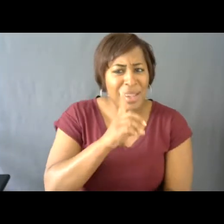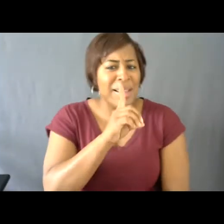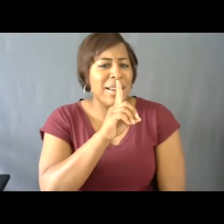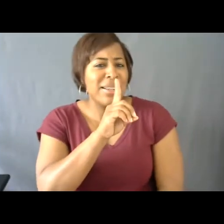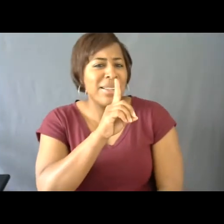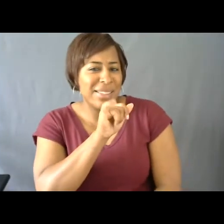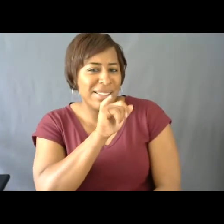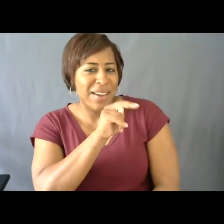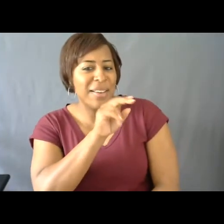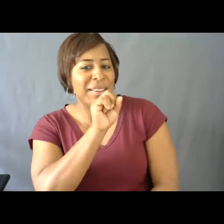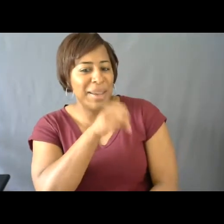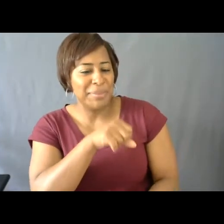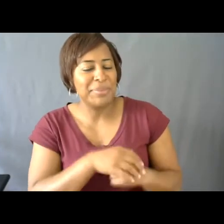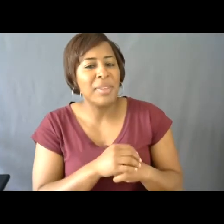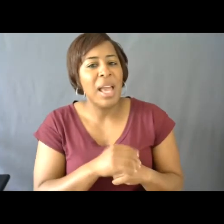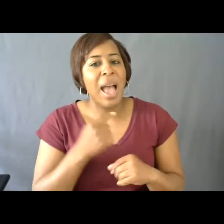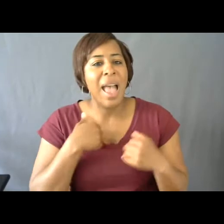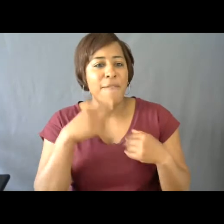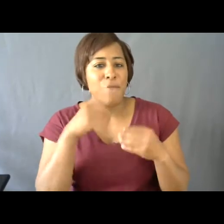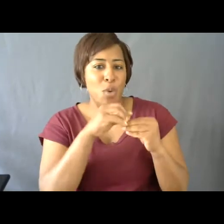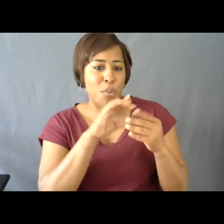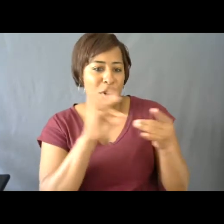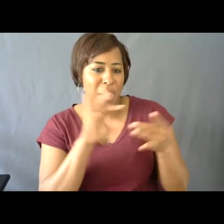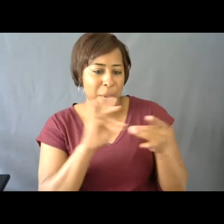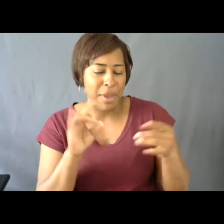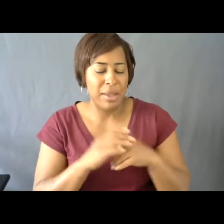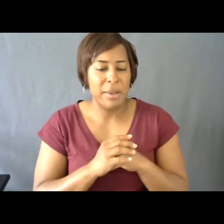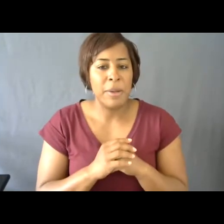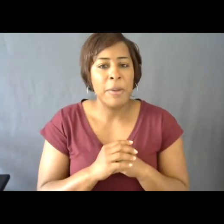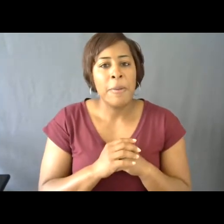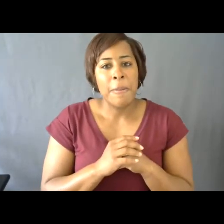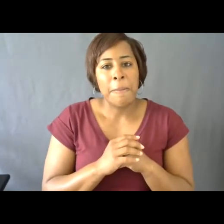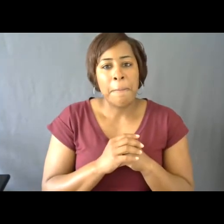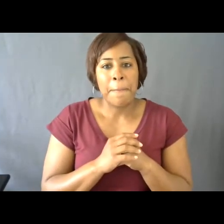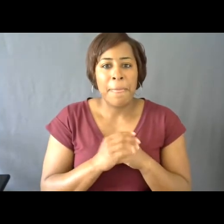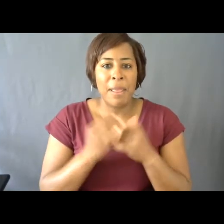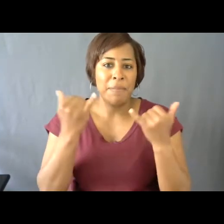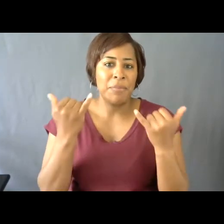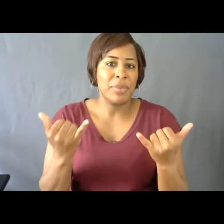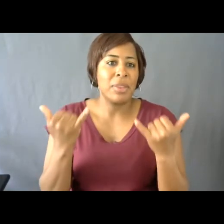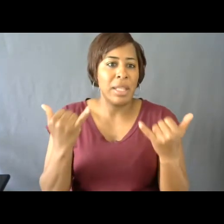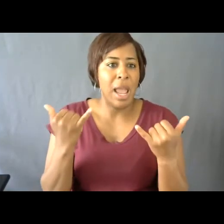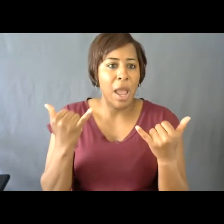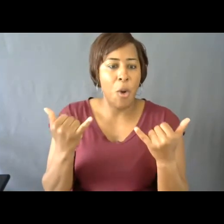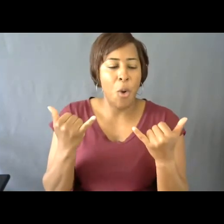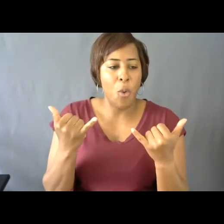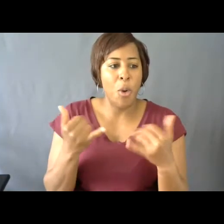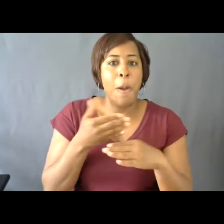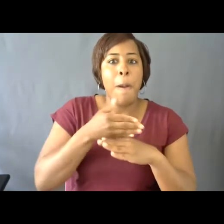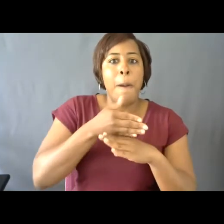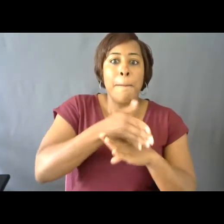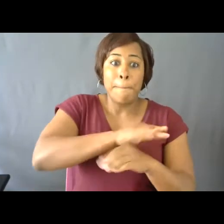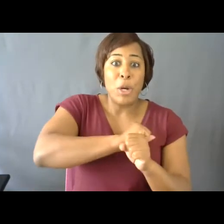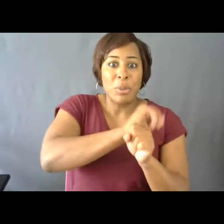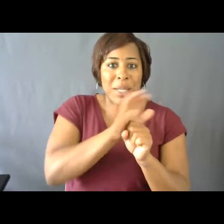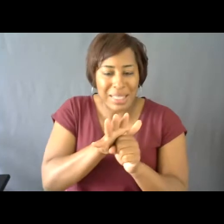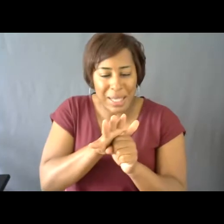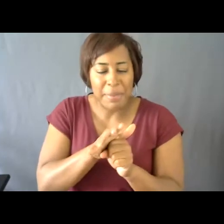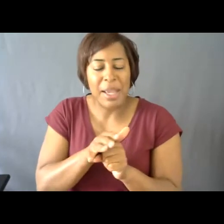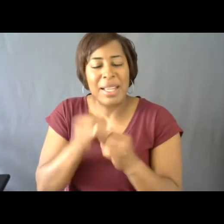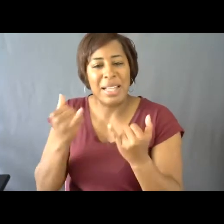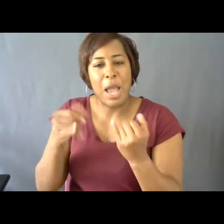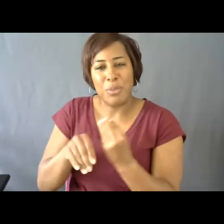we do that, I'll just make one more comment that now that we are in a virtual, post-pandemic world, we're moving on our team